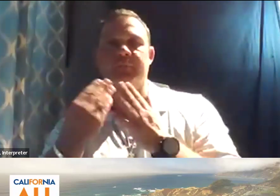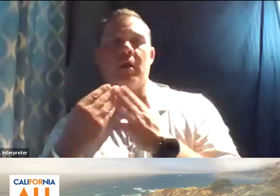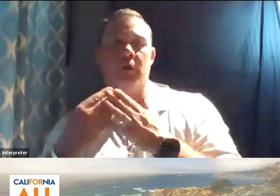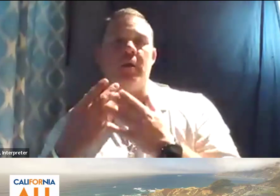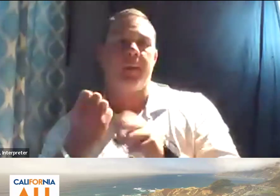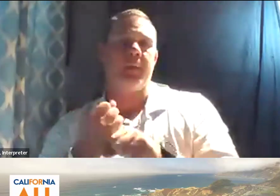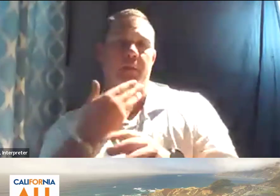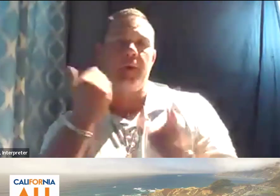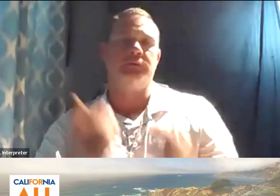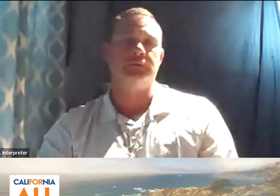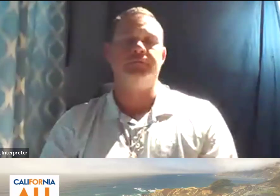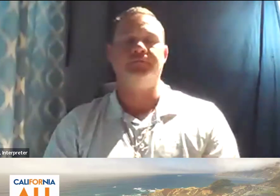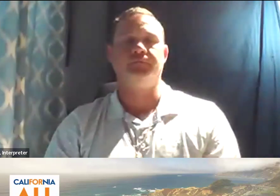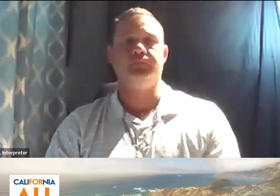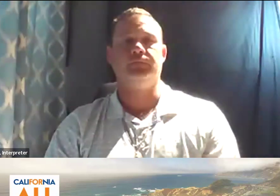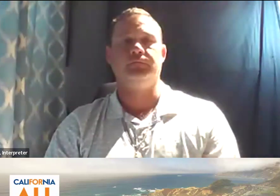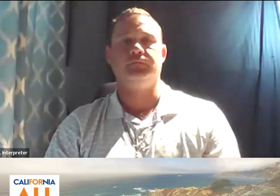of it.